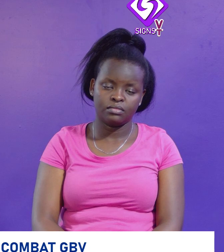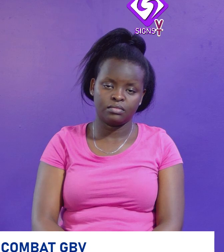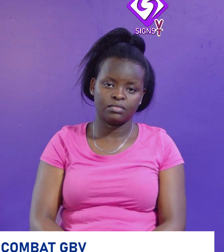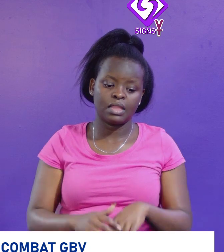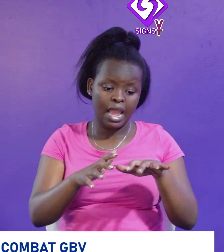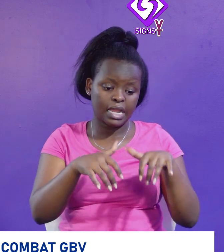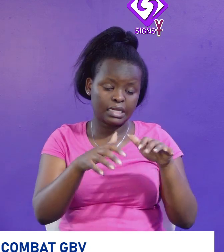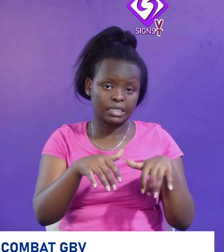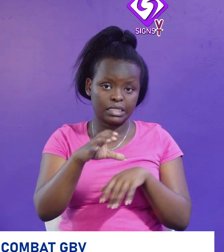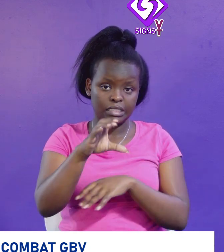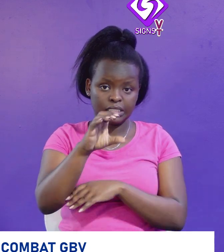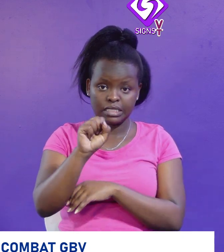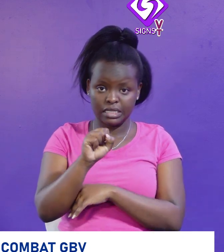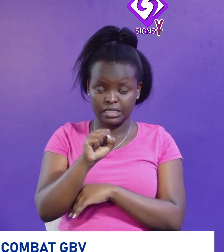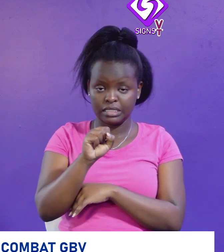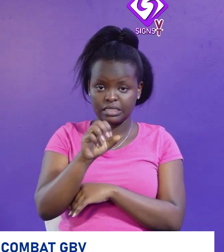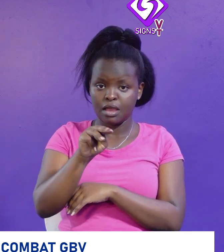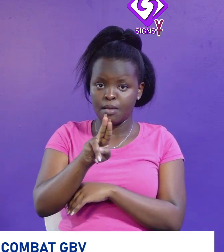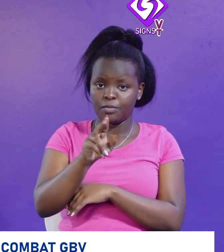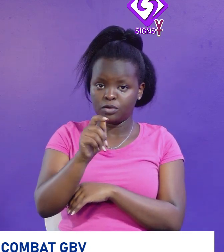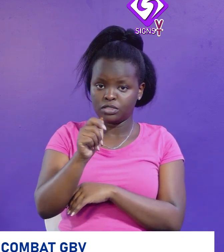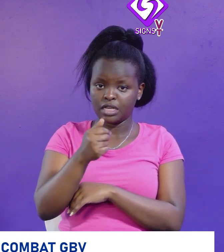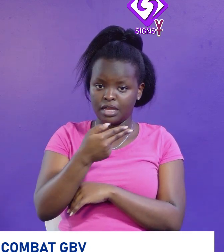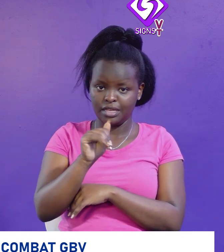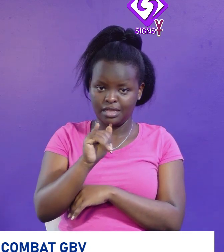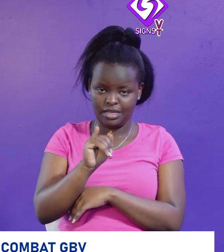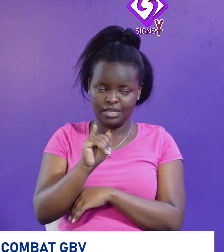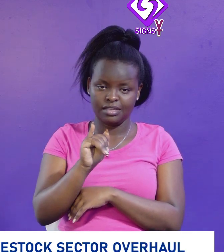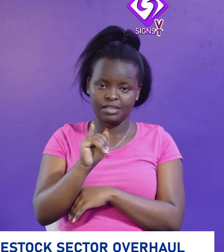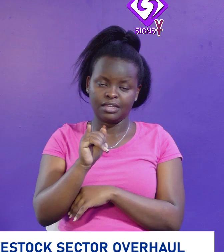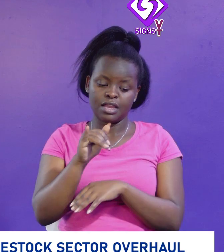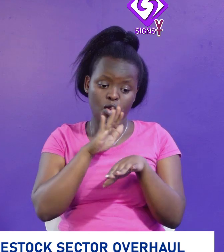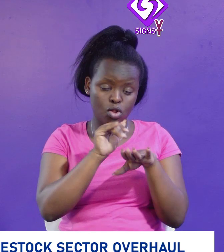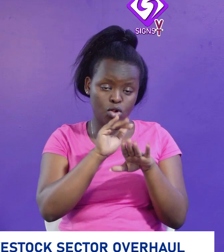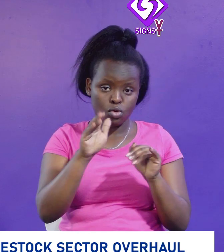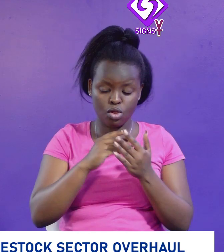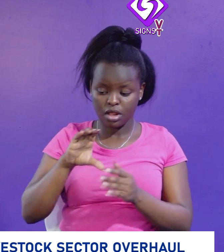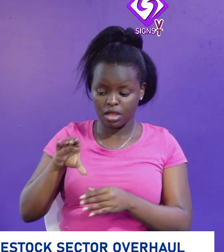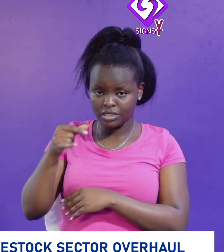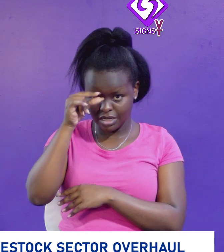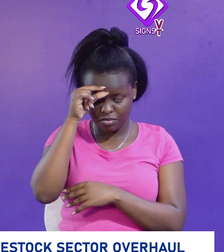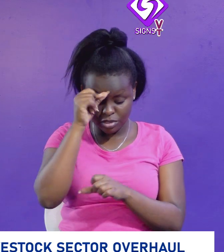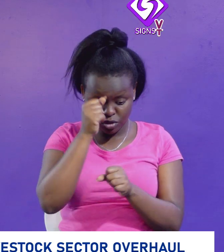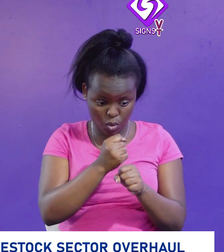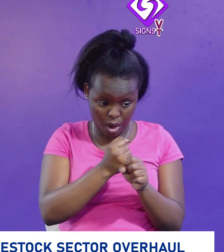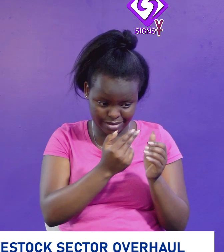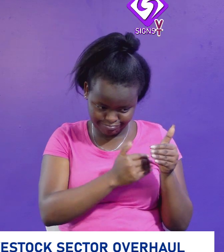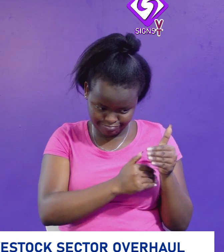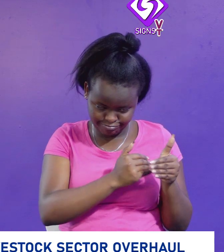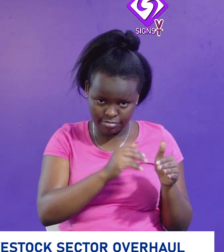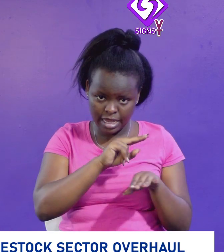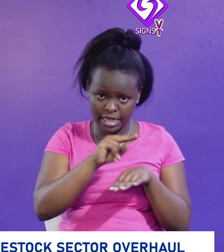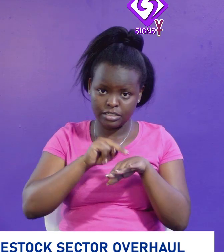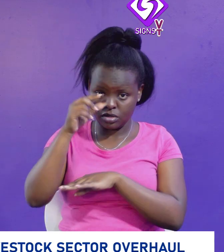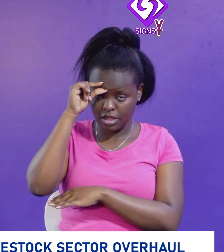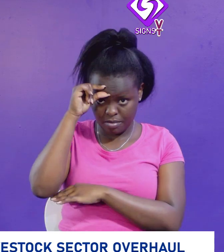Agriculture Cabinet Secretary Mutai Kagwe has called on county governments to work closely with the national governments to